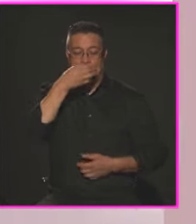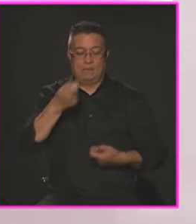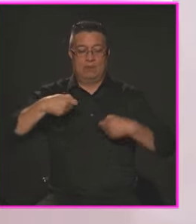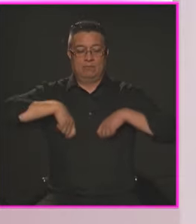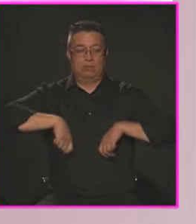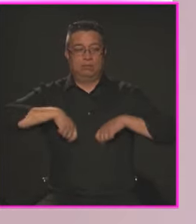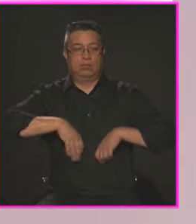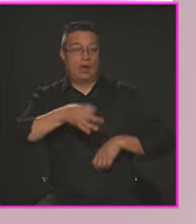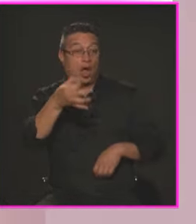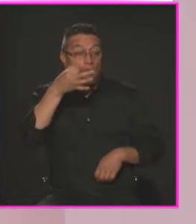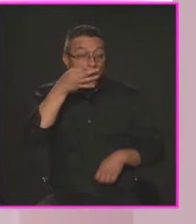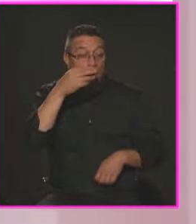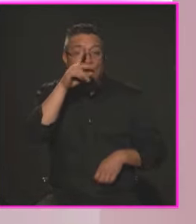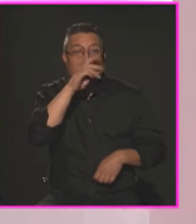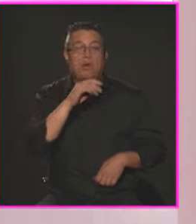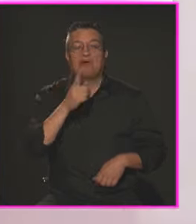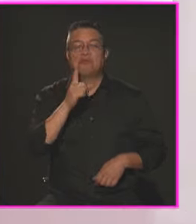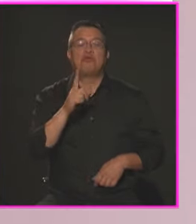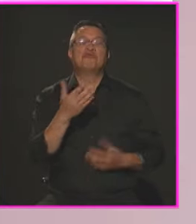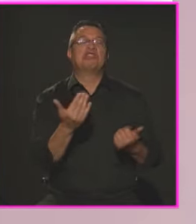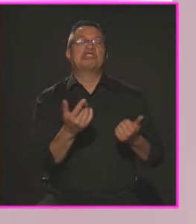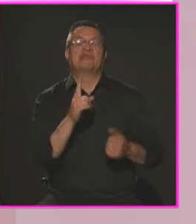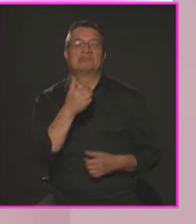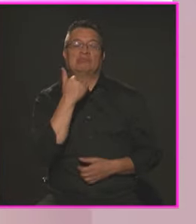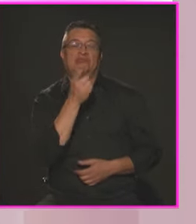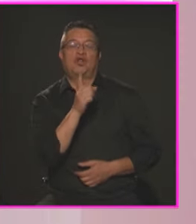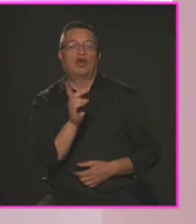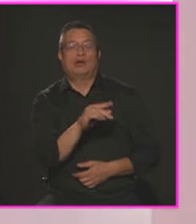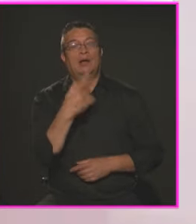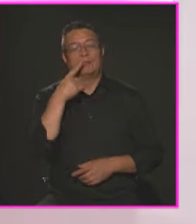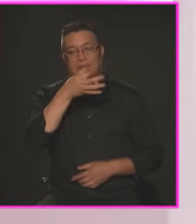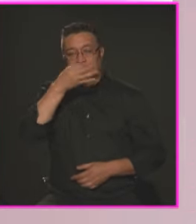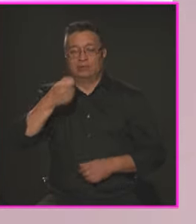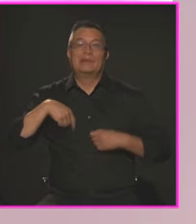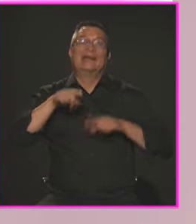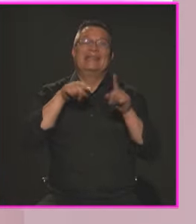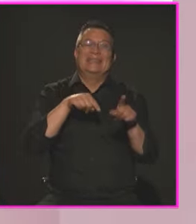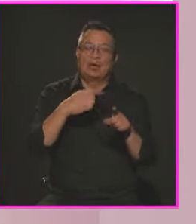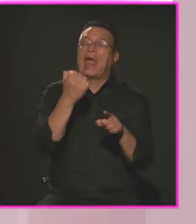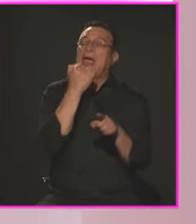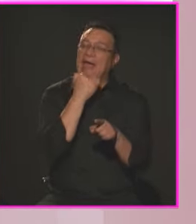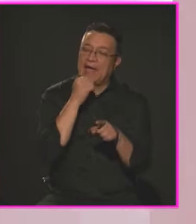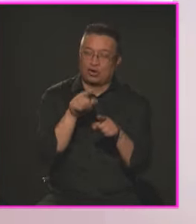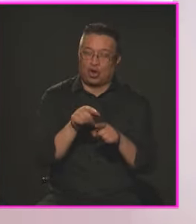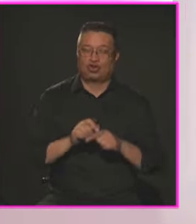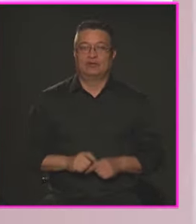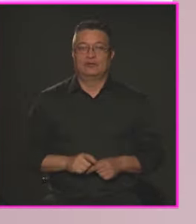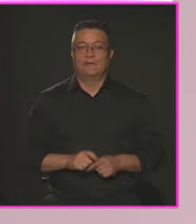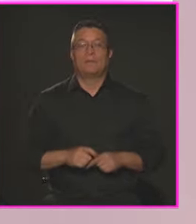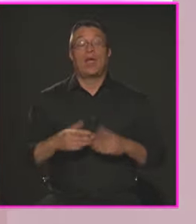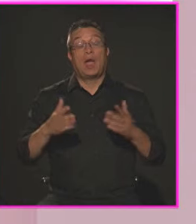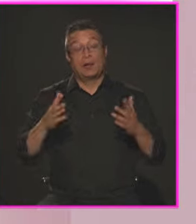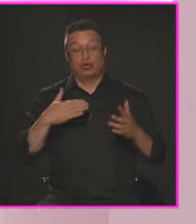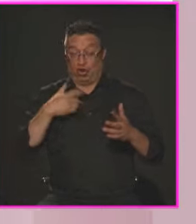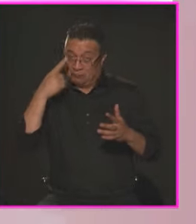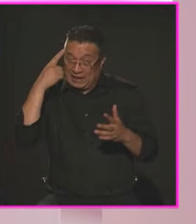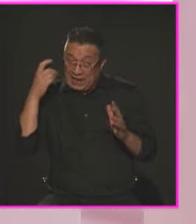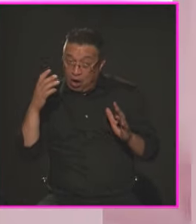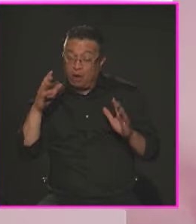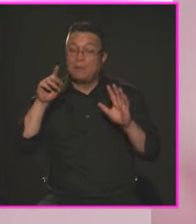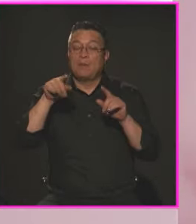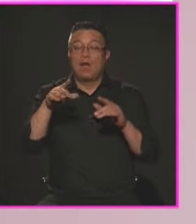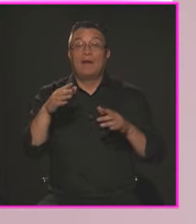a useless luxury. And I think this is a big mistake, because science and quantum physics in particular tell